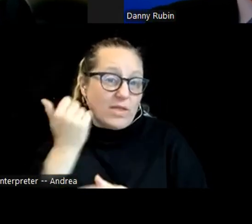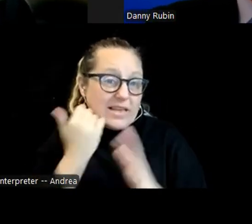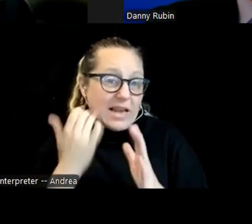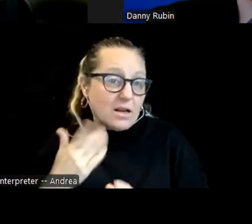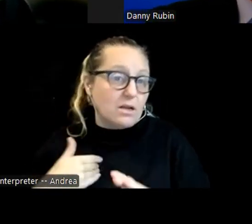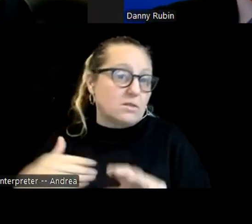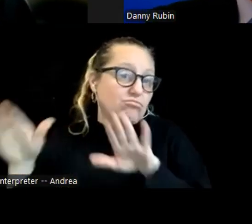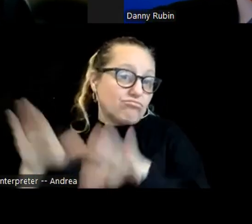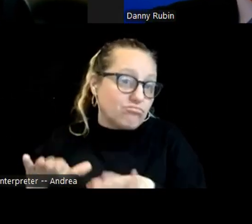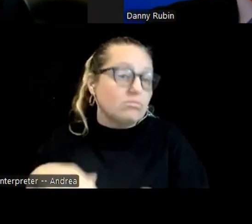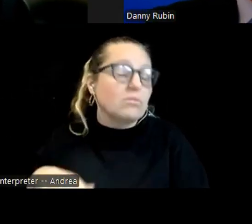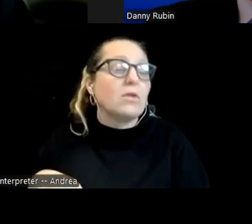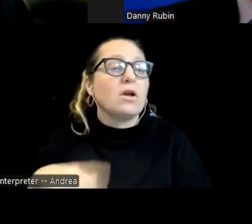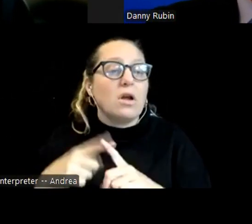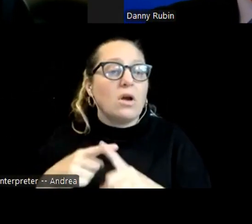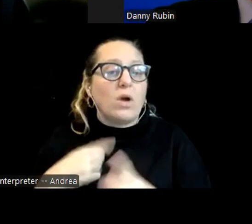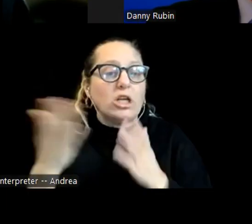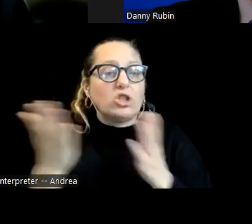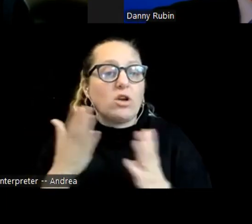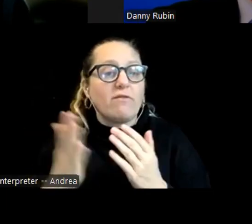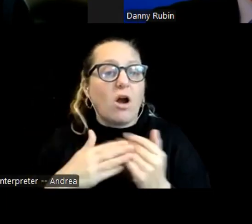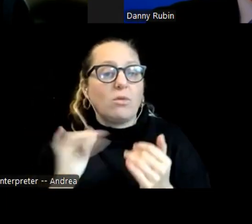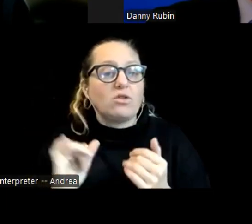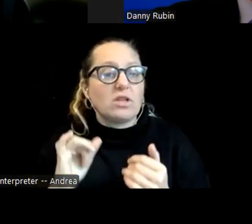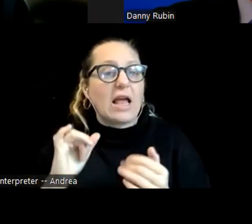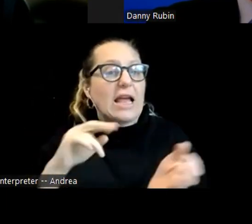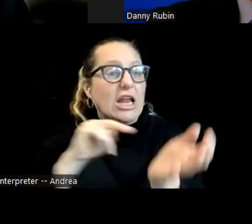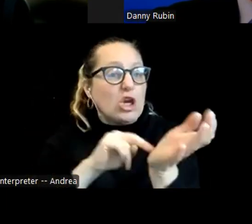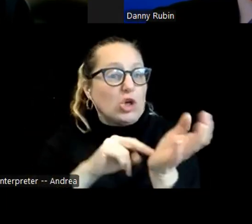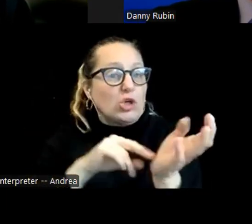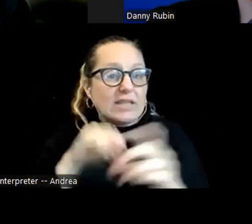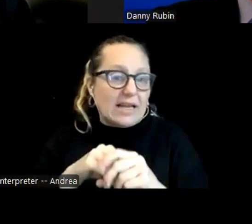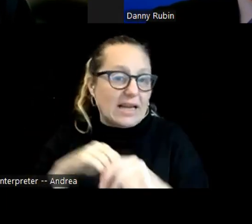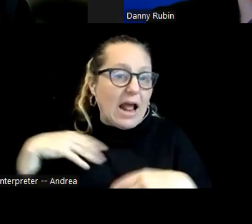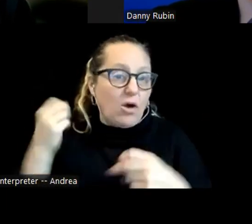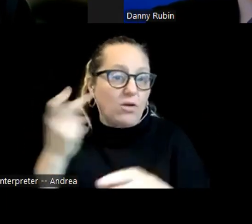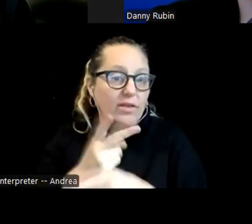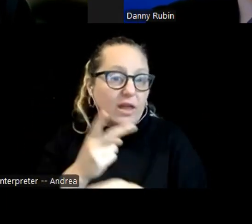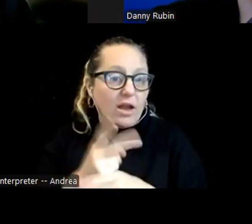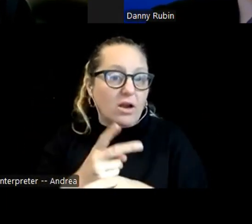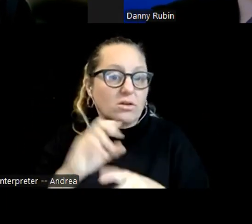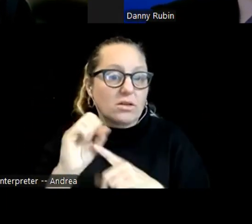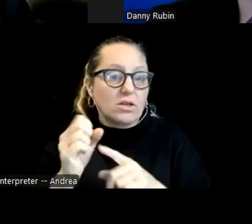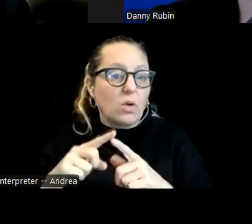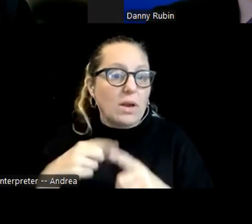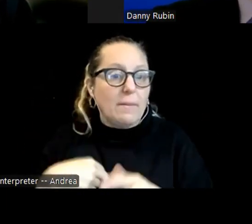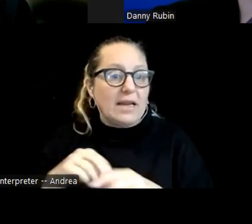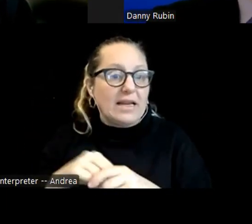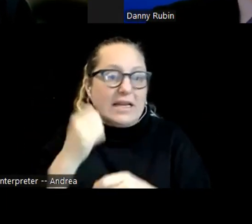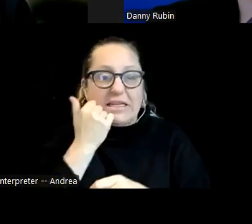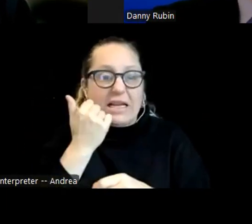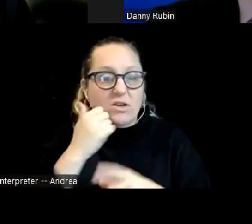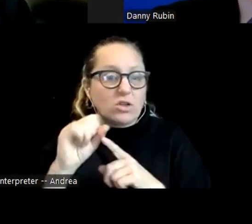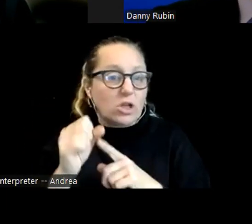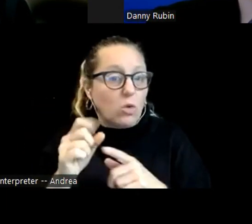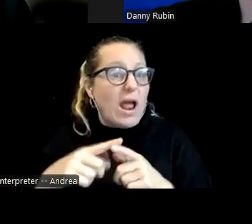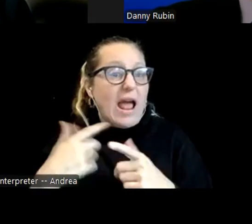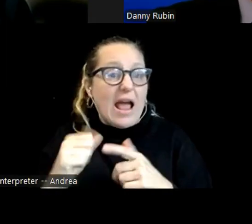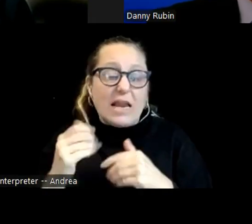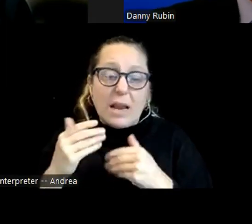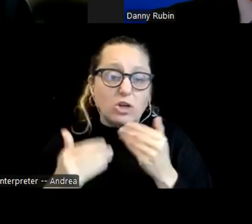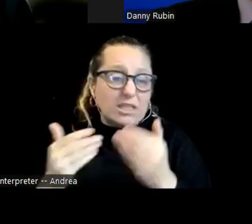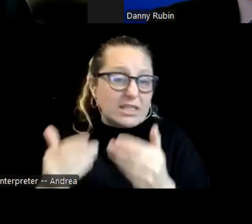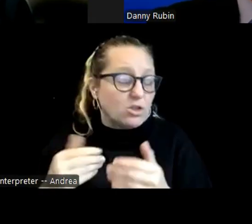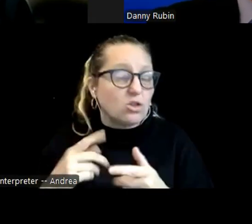speak. We serve almost like an RN in a healthcare setting, but in a dental setting. So any procedures that